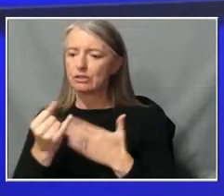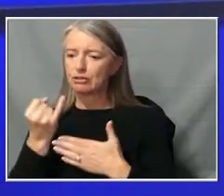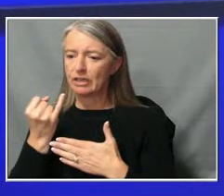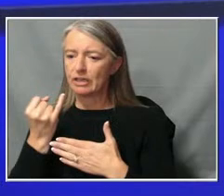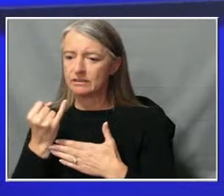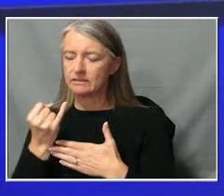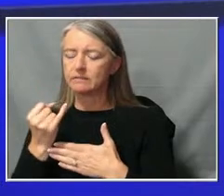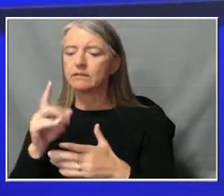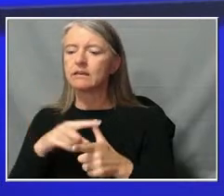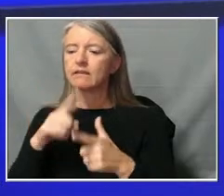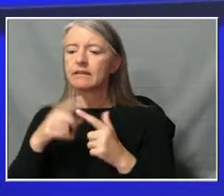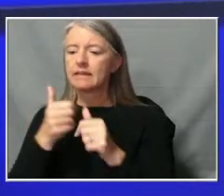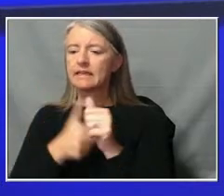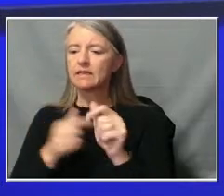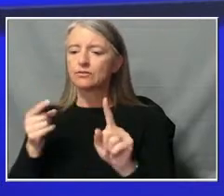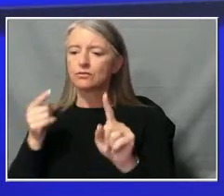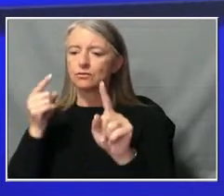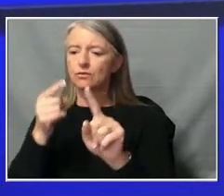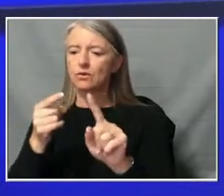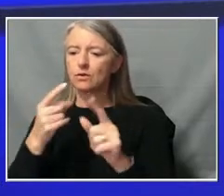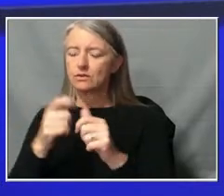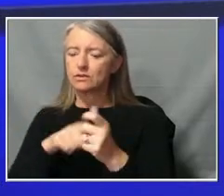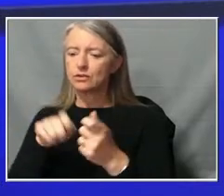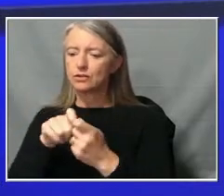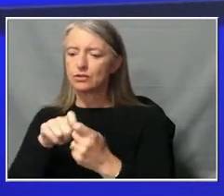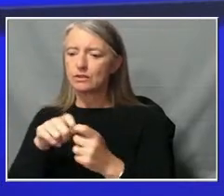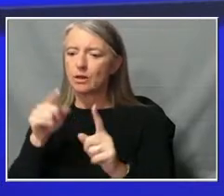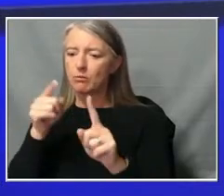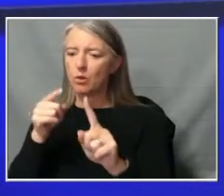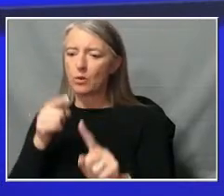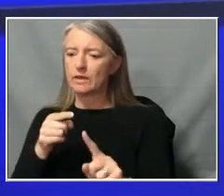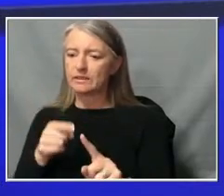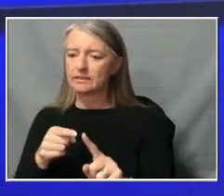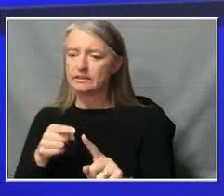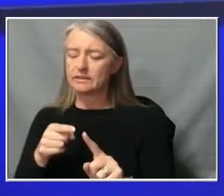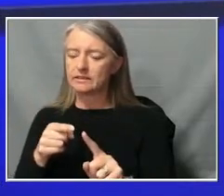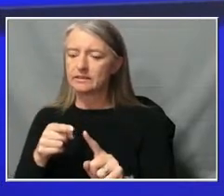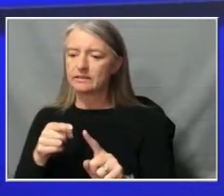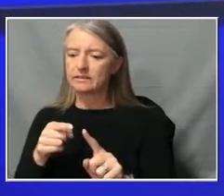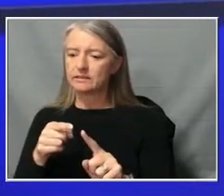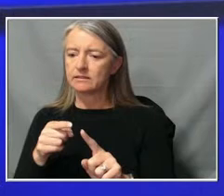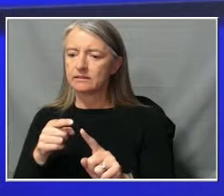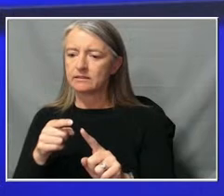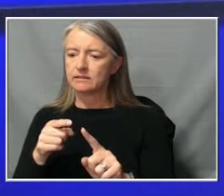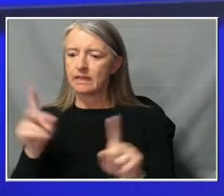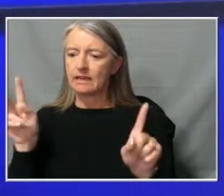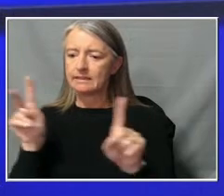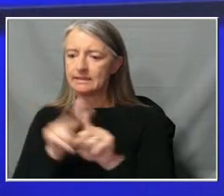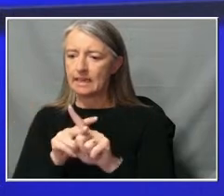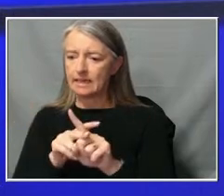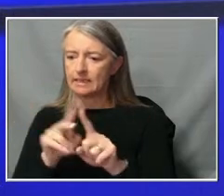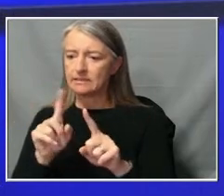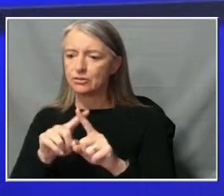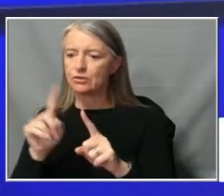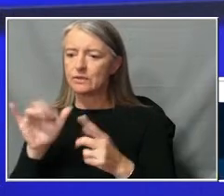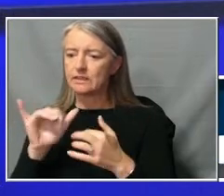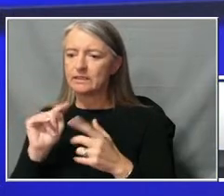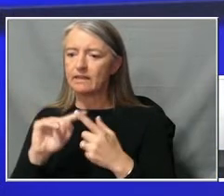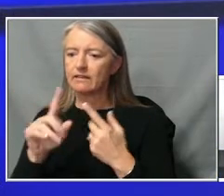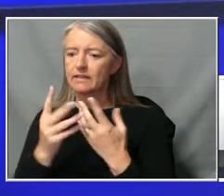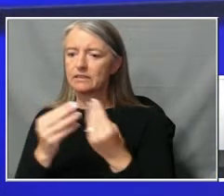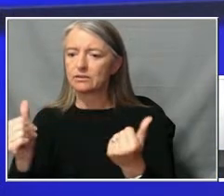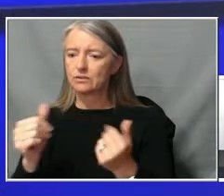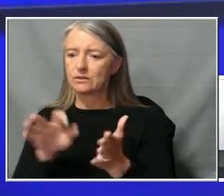then each of the goals has a certain number of points assigned to it. And then your solution is